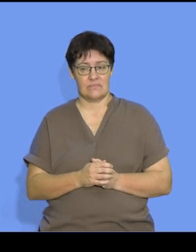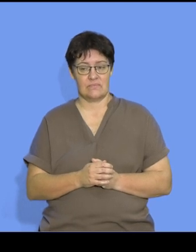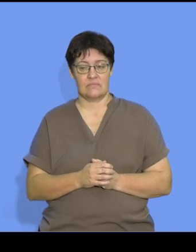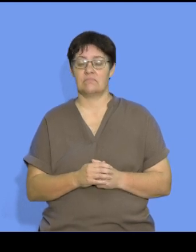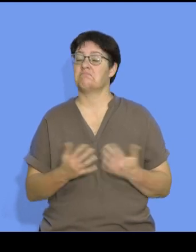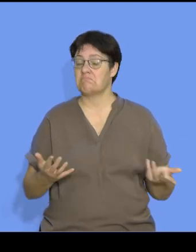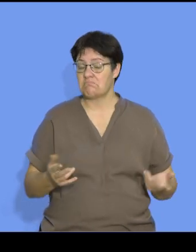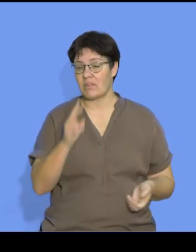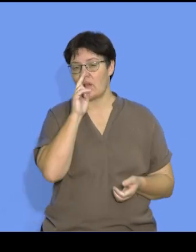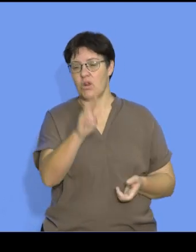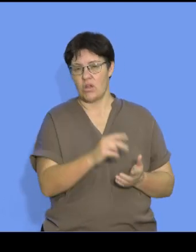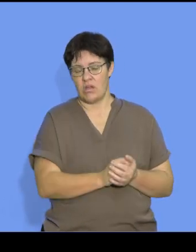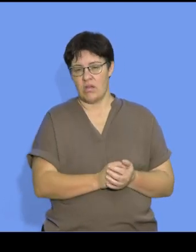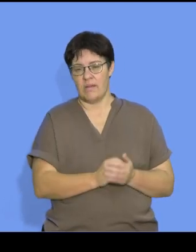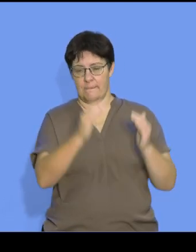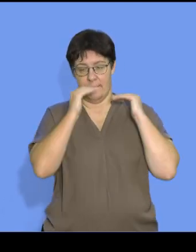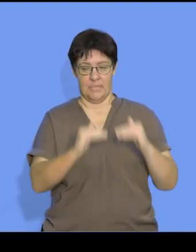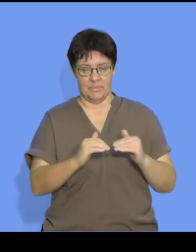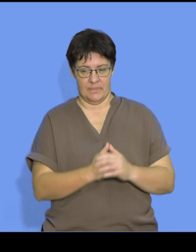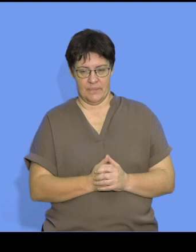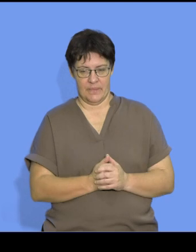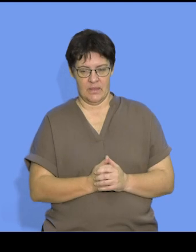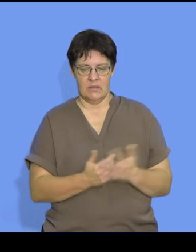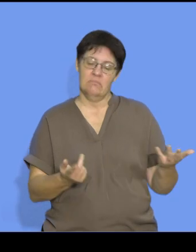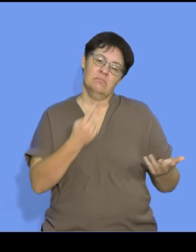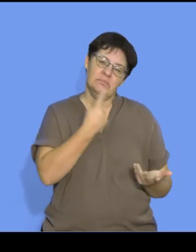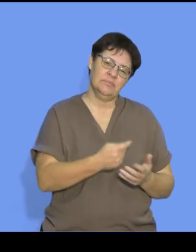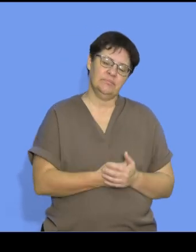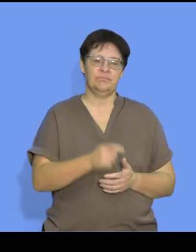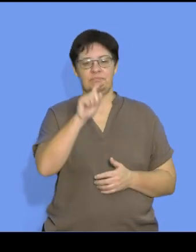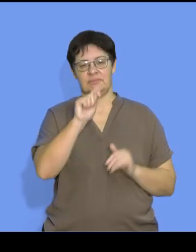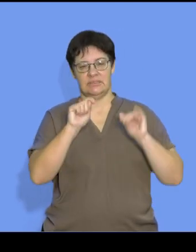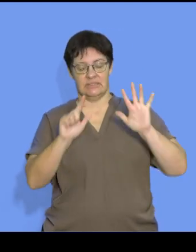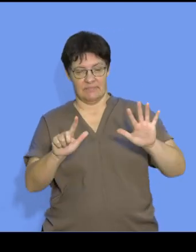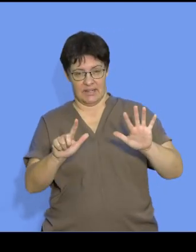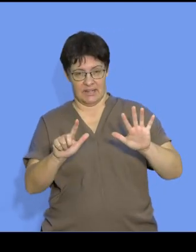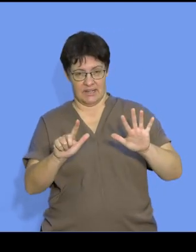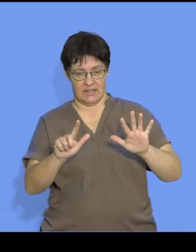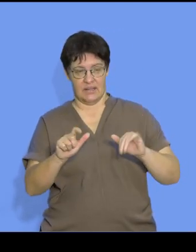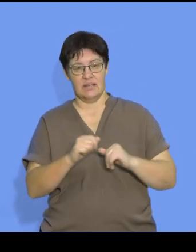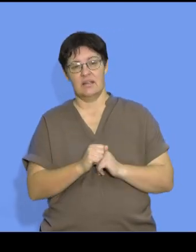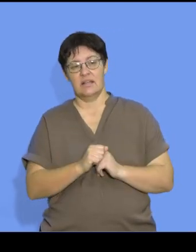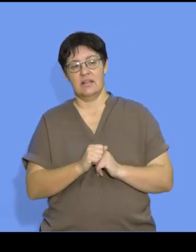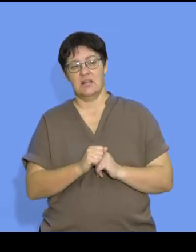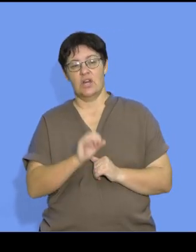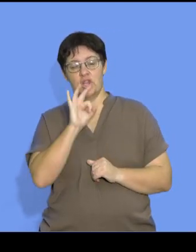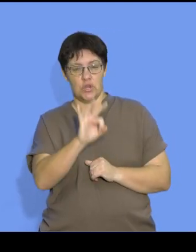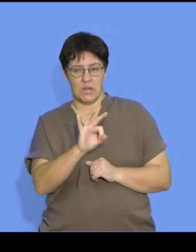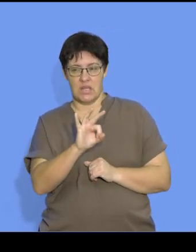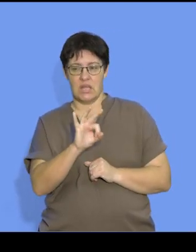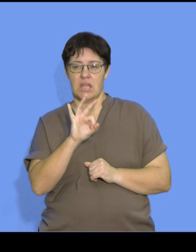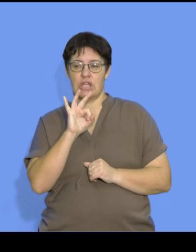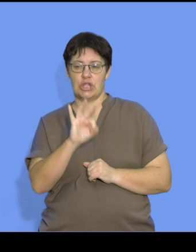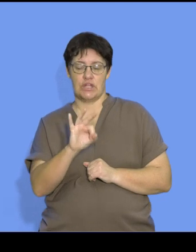So let's have a look at the line below. If I say T7 is 334,